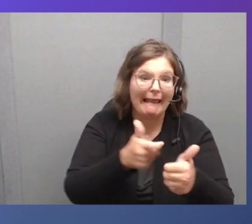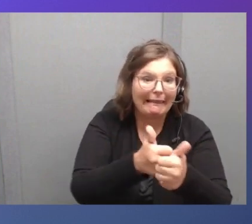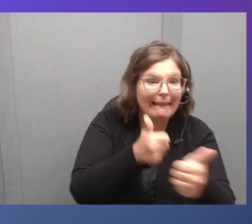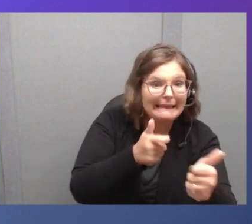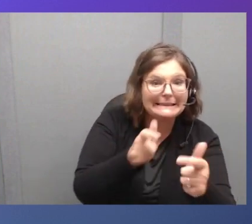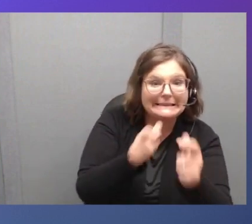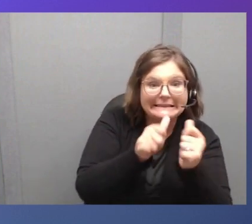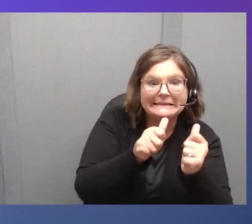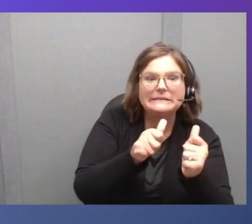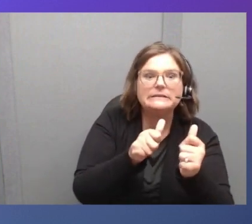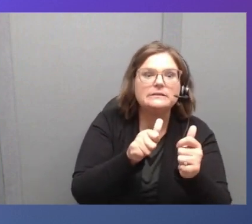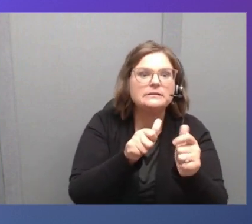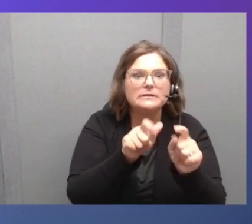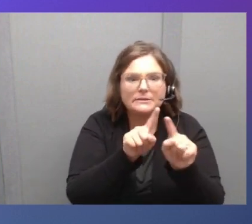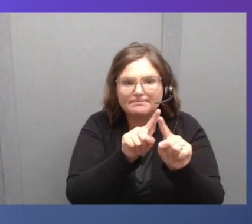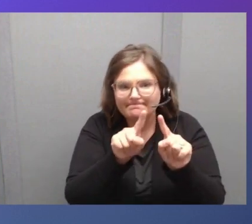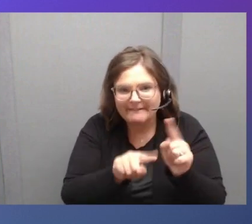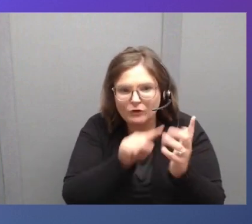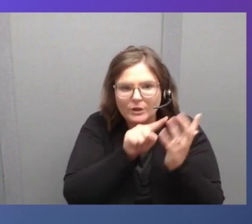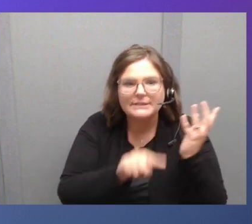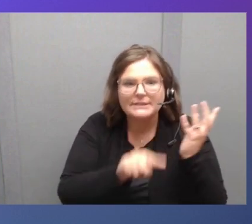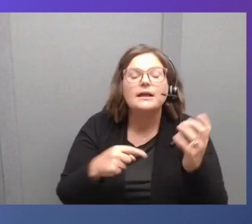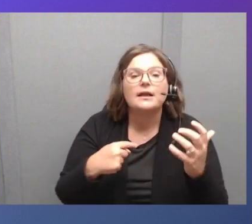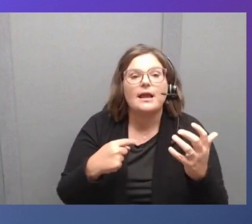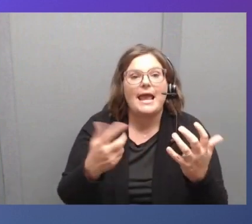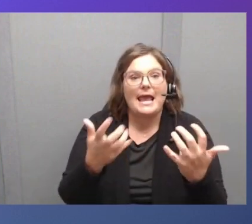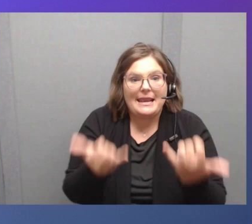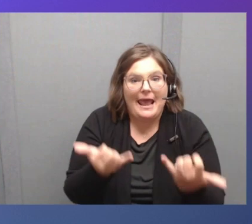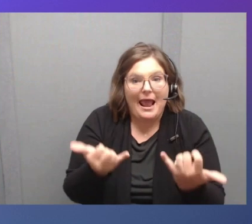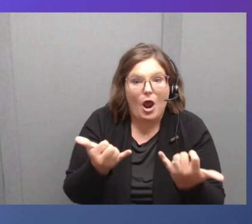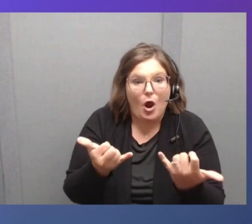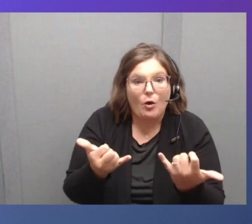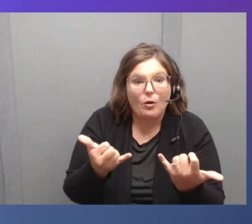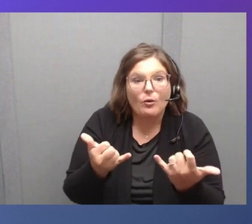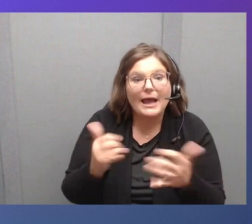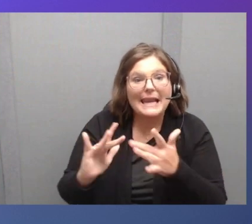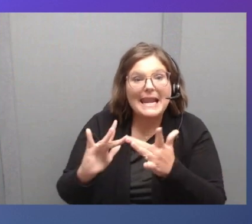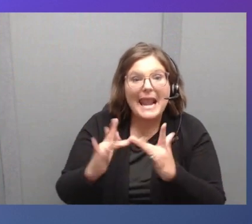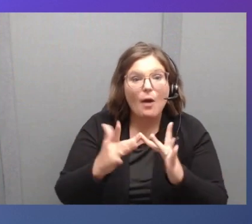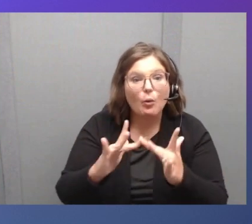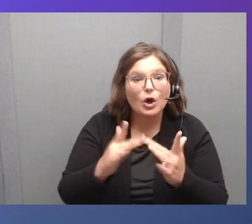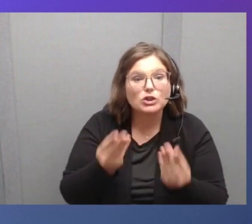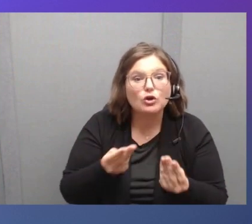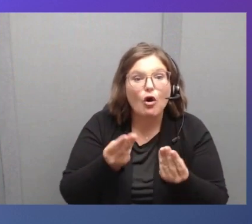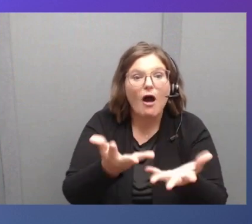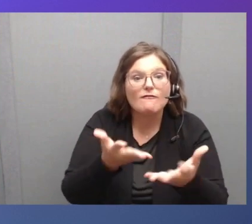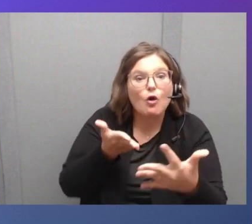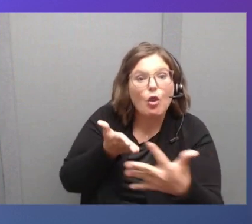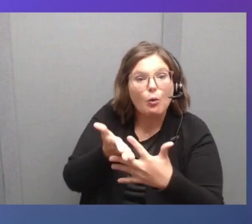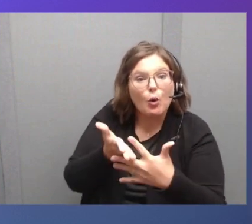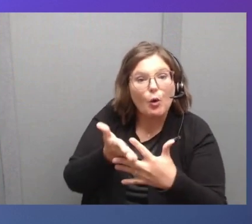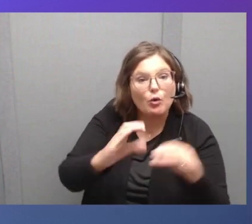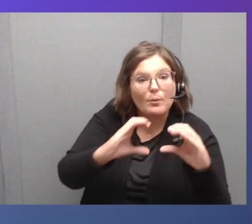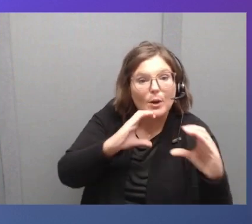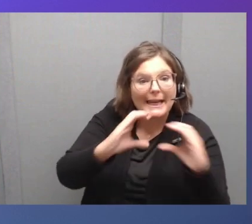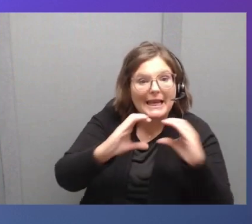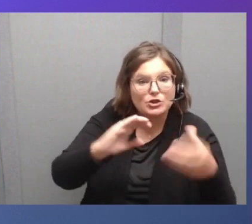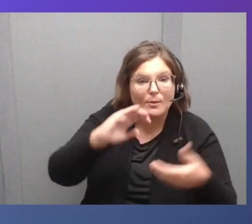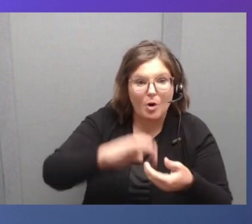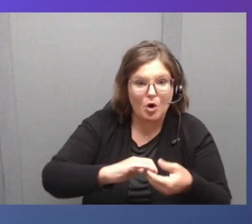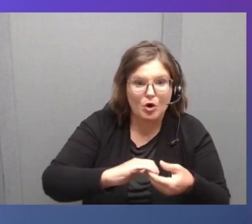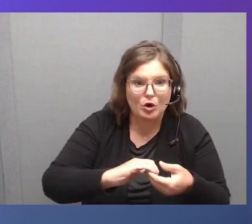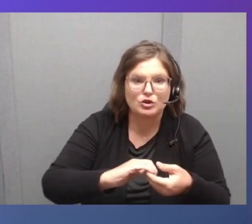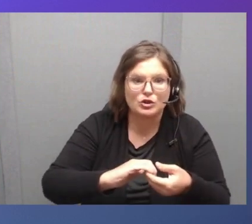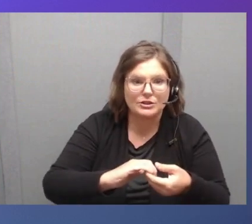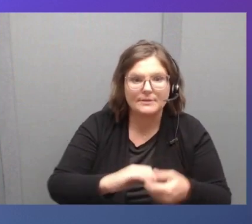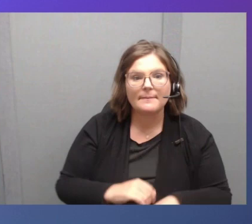across the continuum, and network APIs offered by our communication service partners. So things like, I want to know which